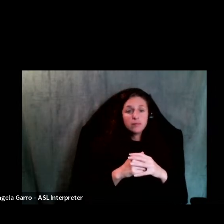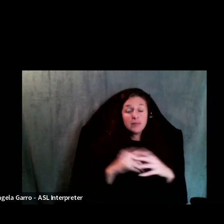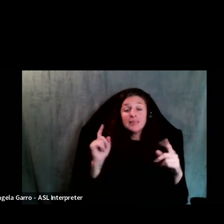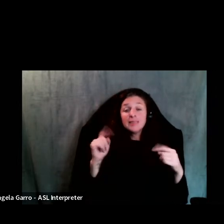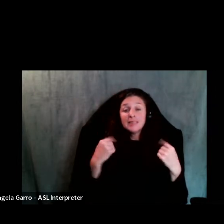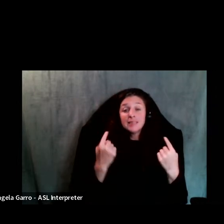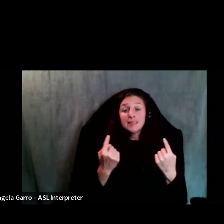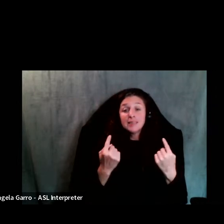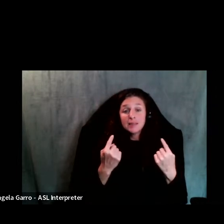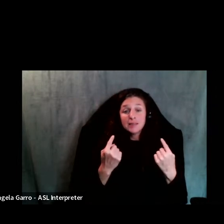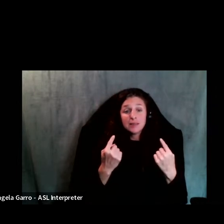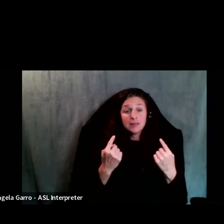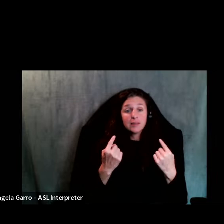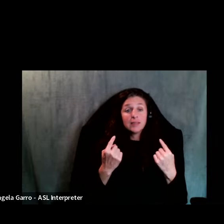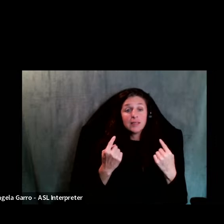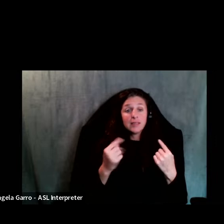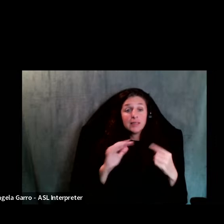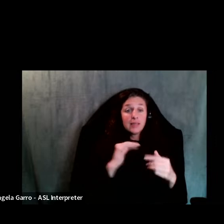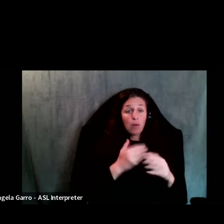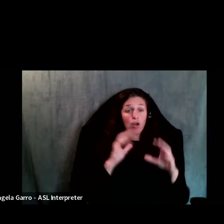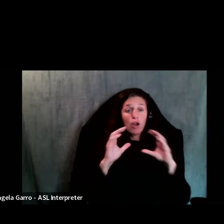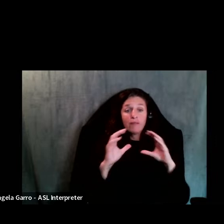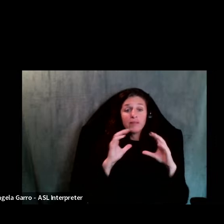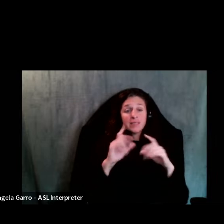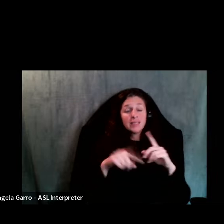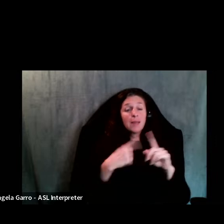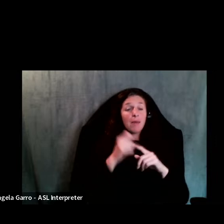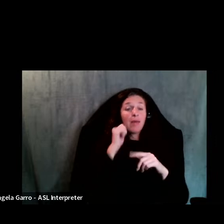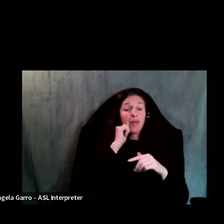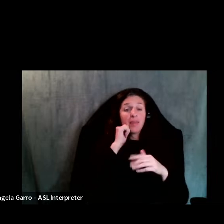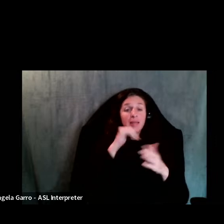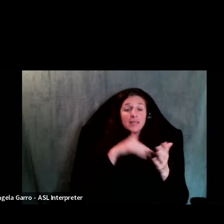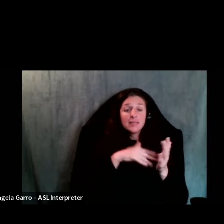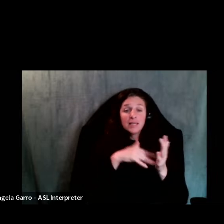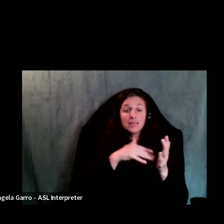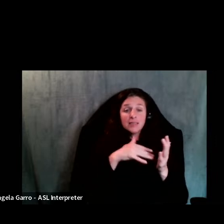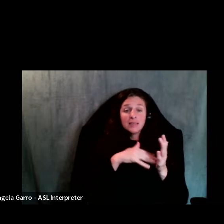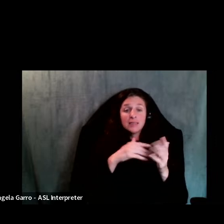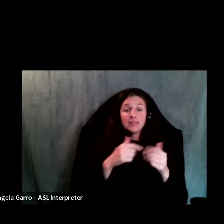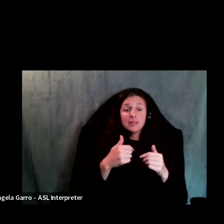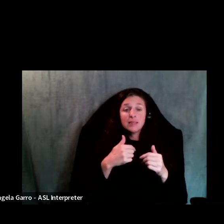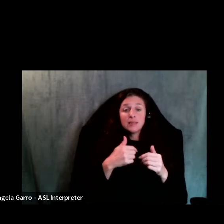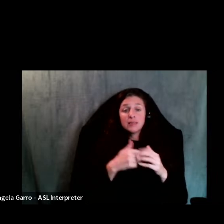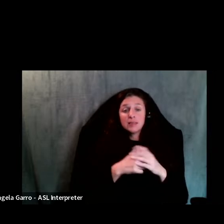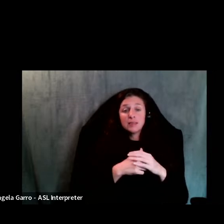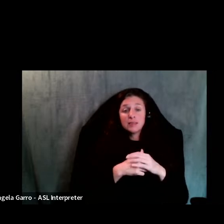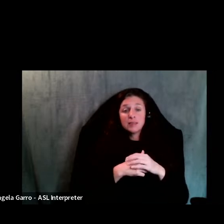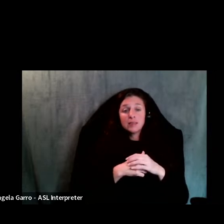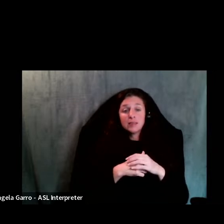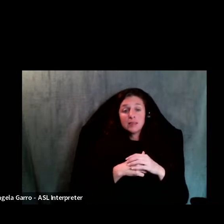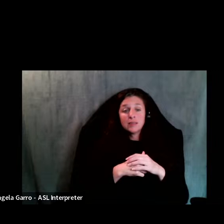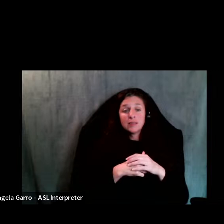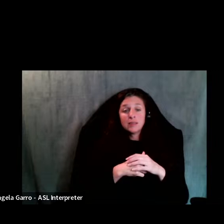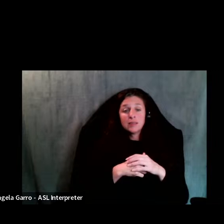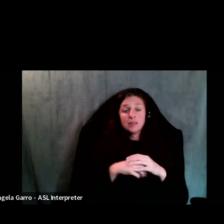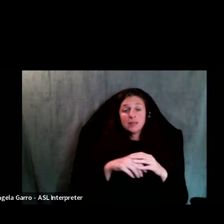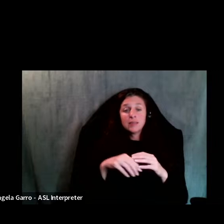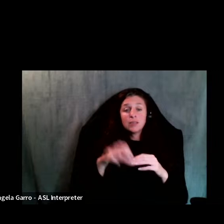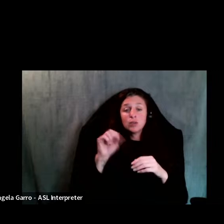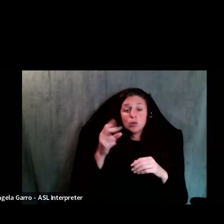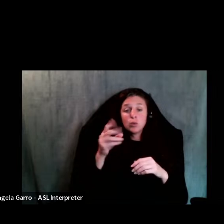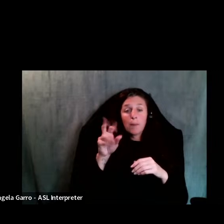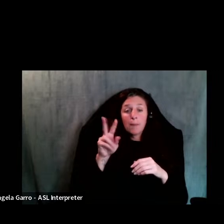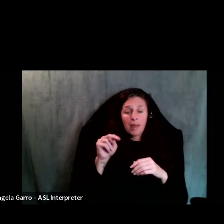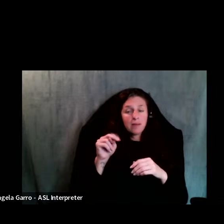Since our conversations about ethnic studies, Samia Shoman has been attacked